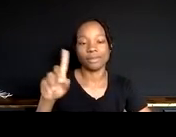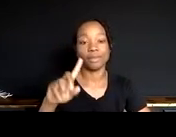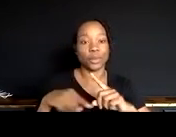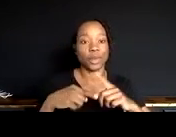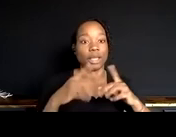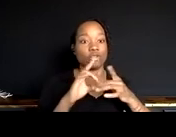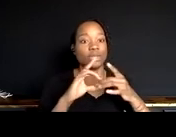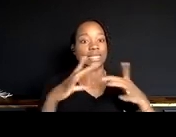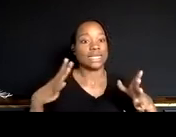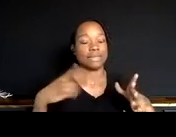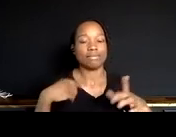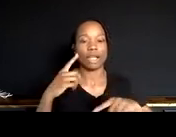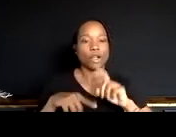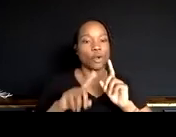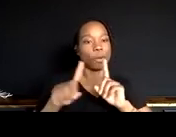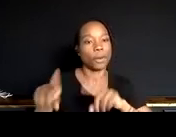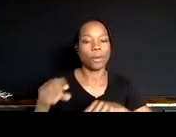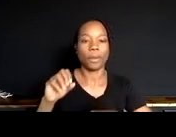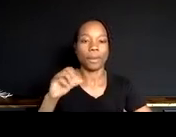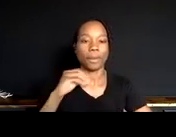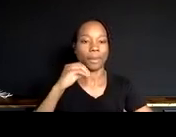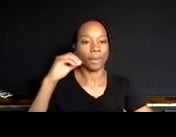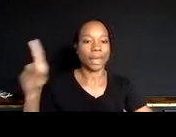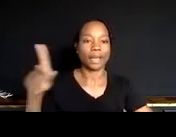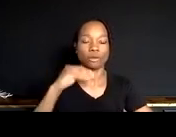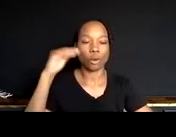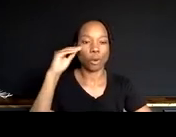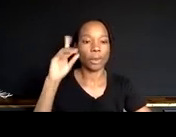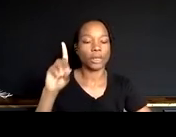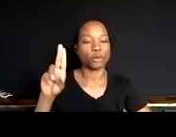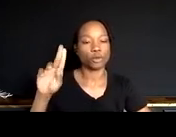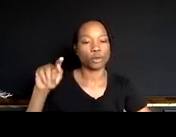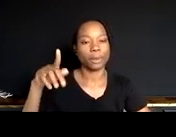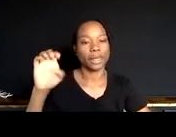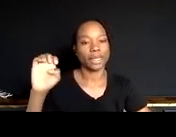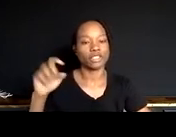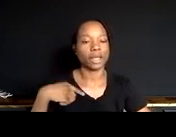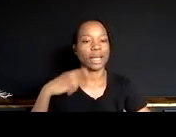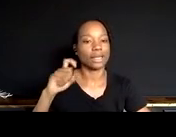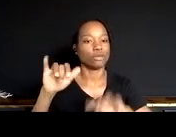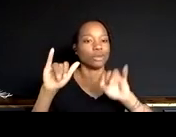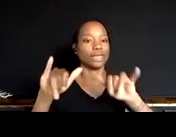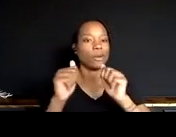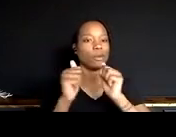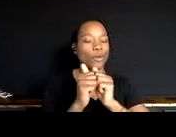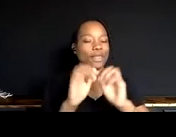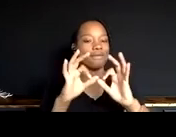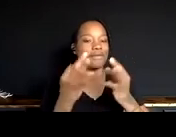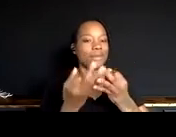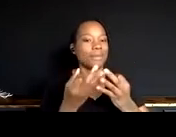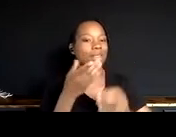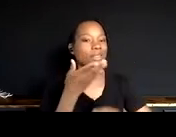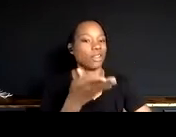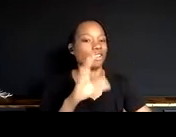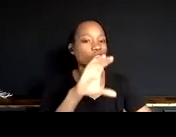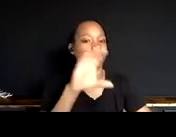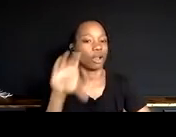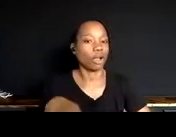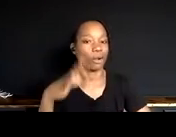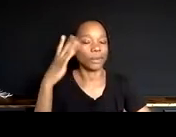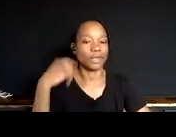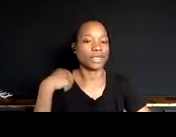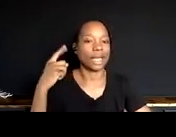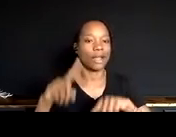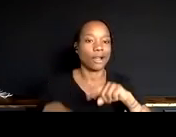to my home in DuPage. I had to go stay with a relative in Chicago because I could not be on electronic monitoring